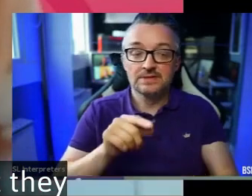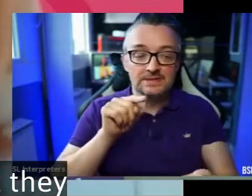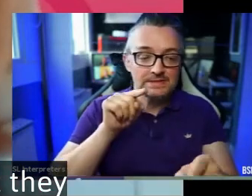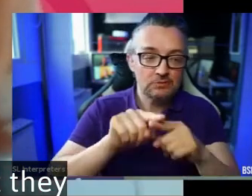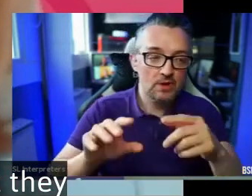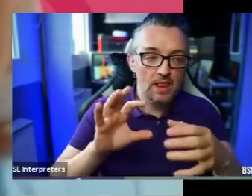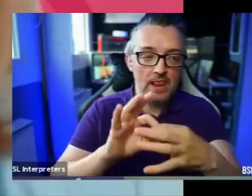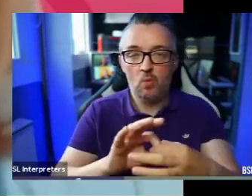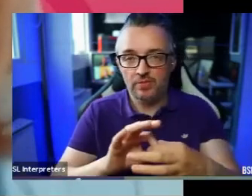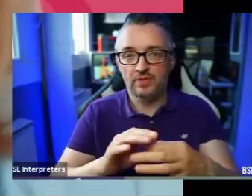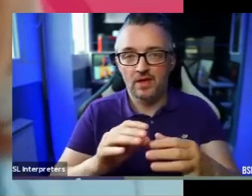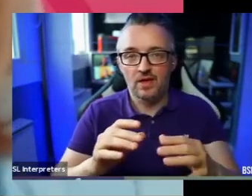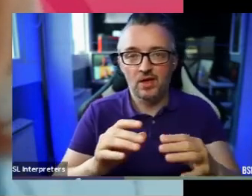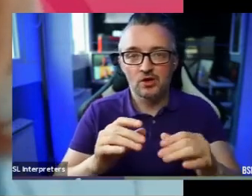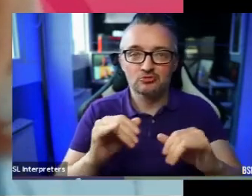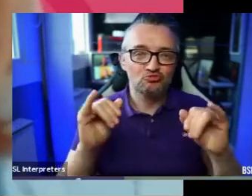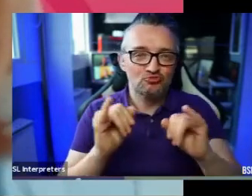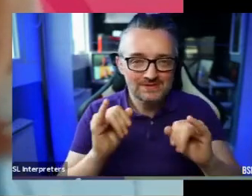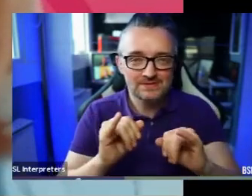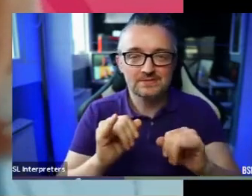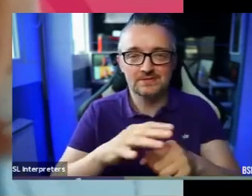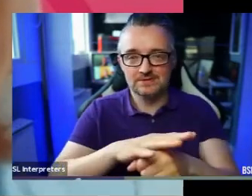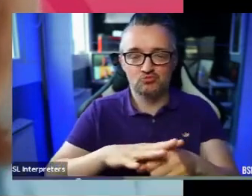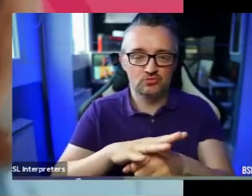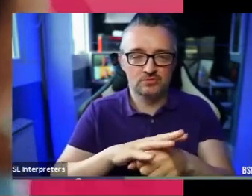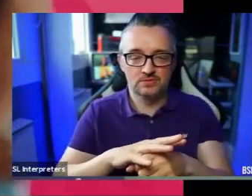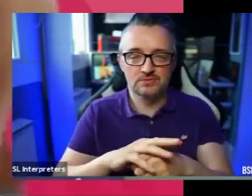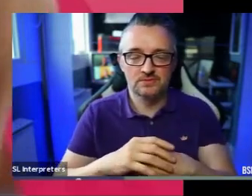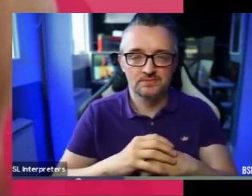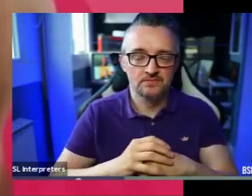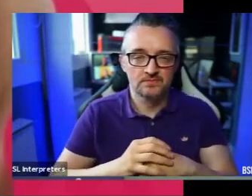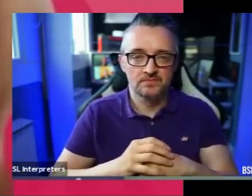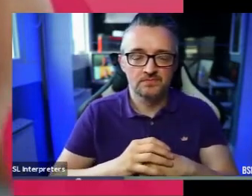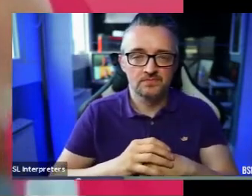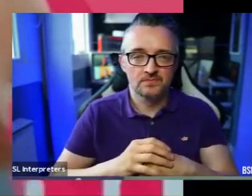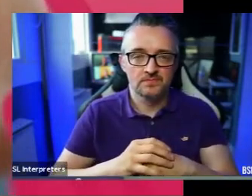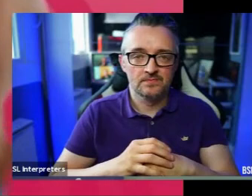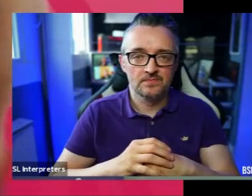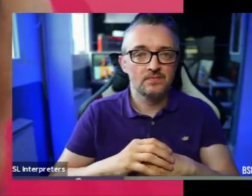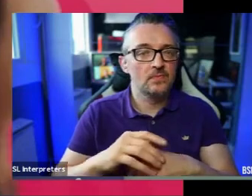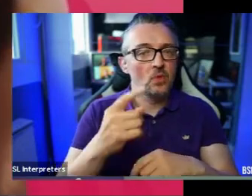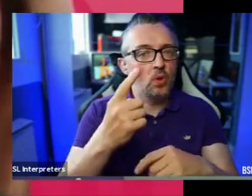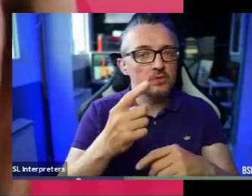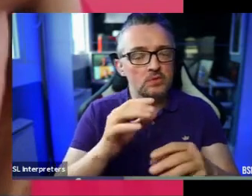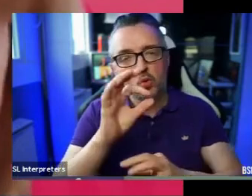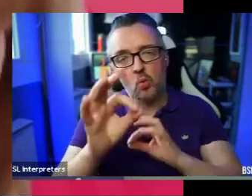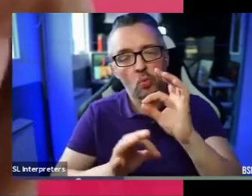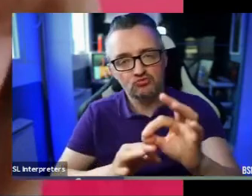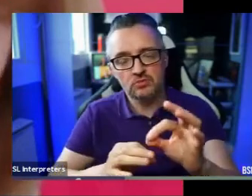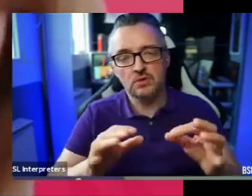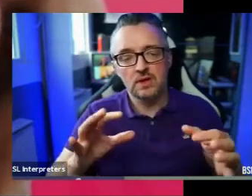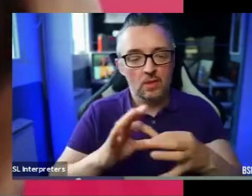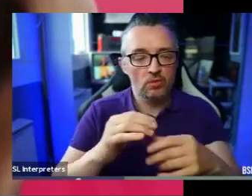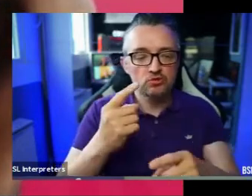consultation, particularly around crisis situations. So one of the questions in the chat is